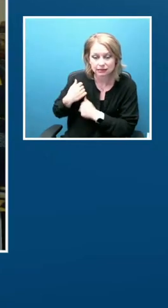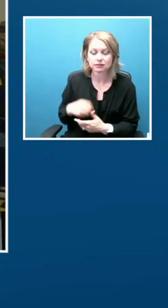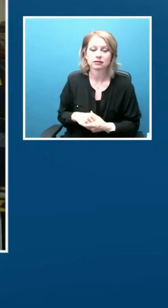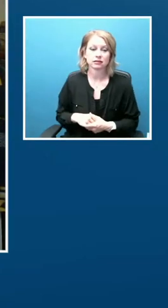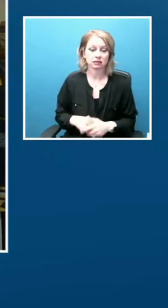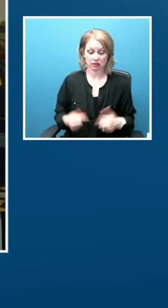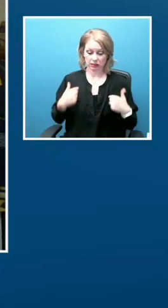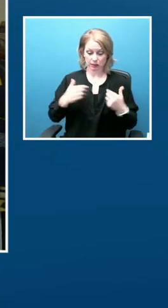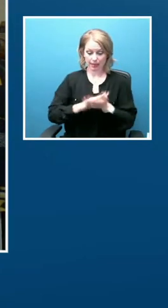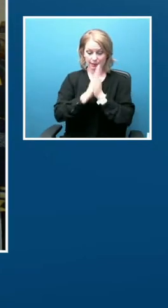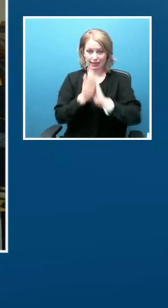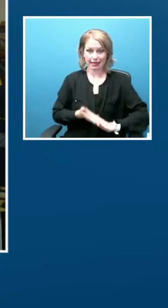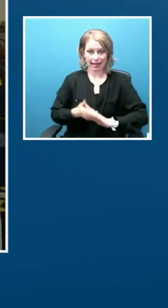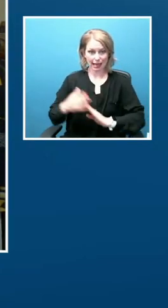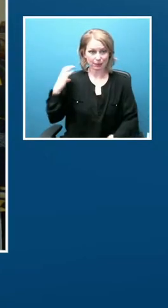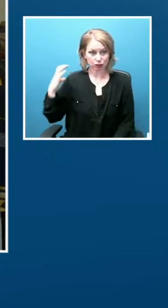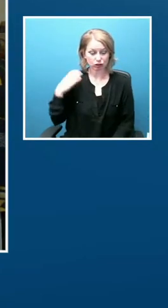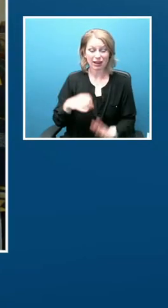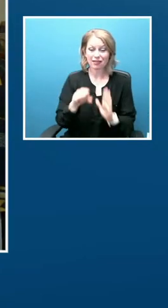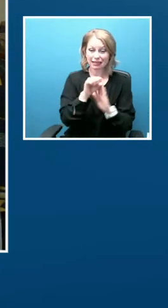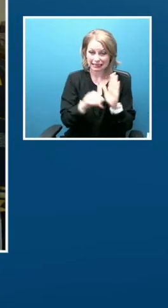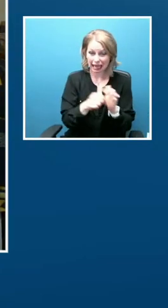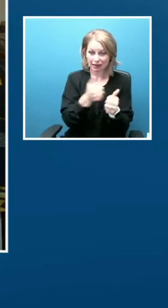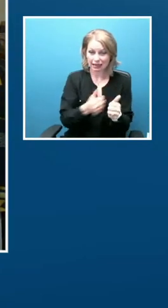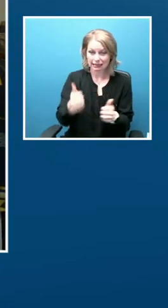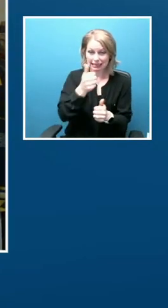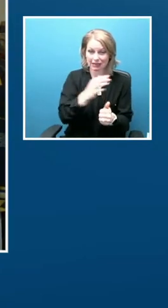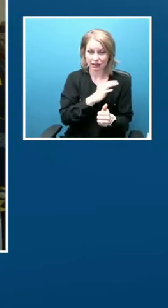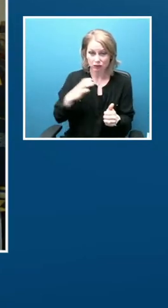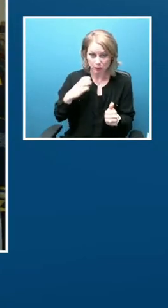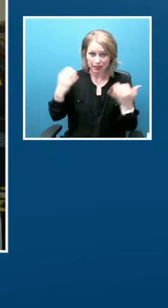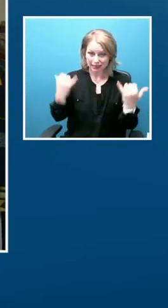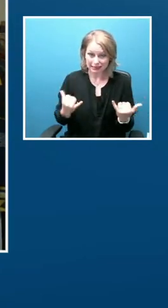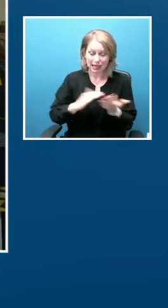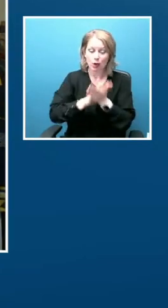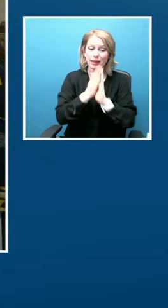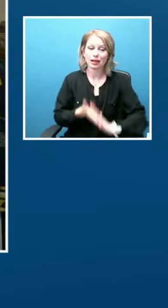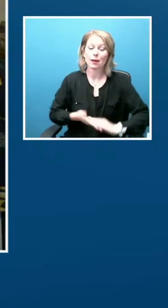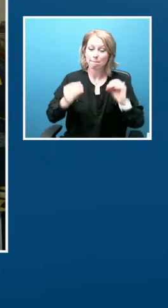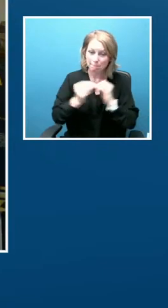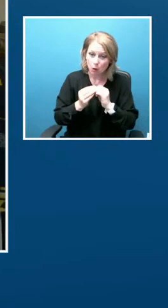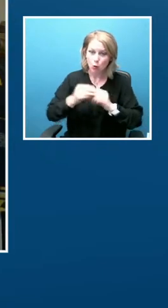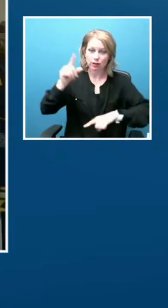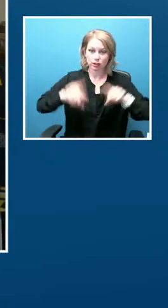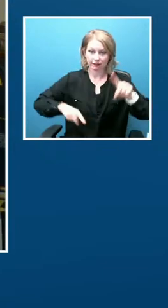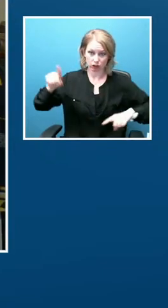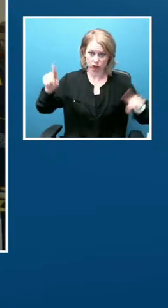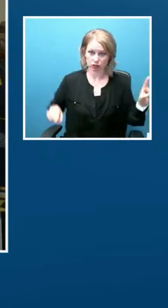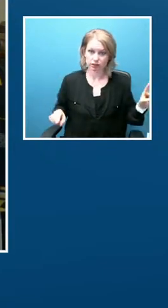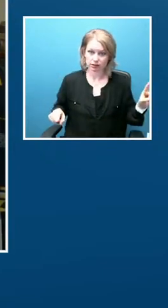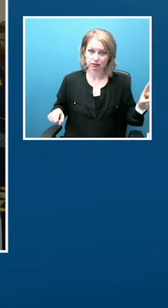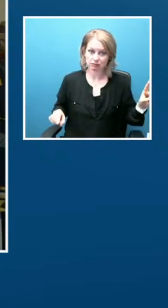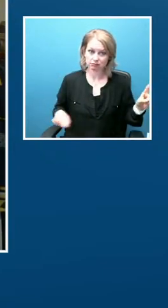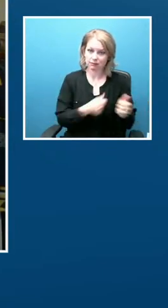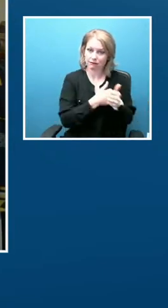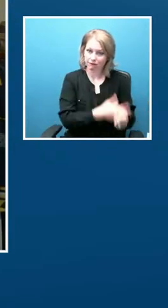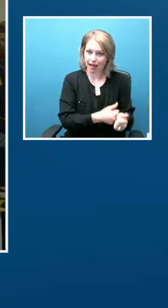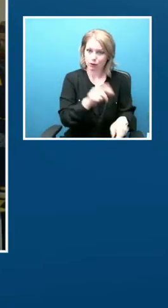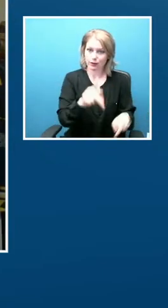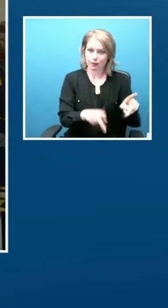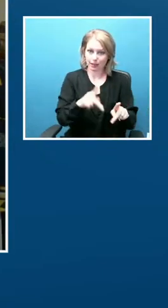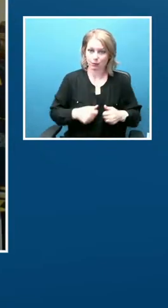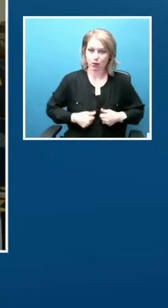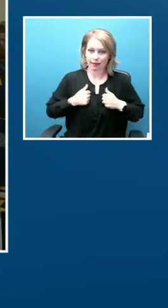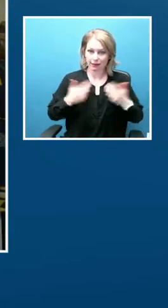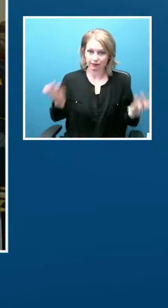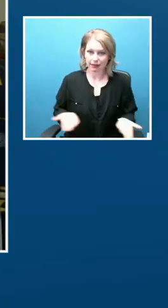the State Executive Committee has become more diverse and representative of West Virginia. In our newly Build